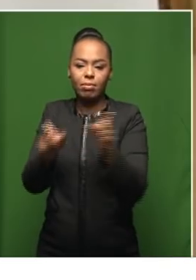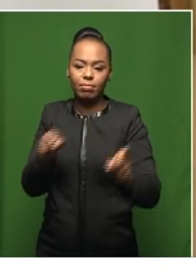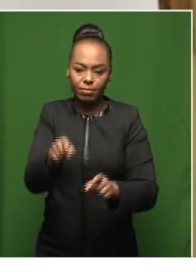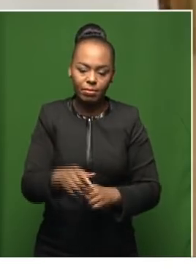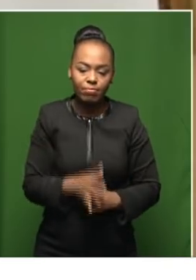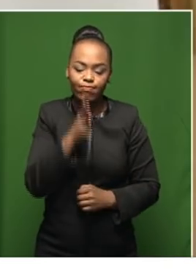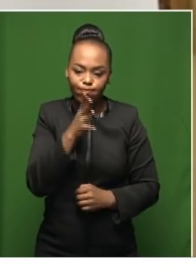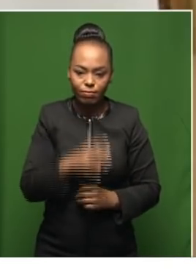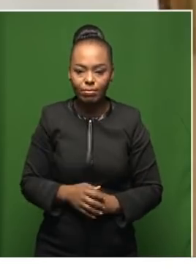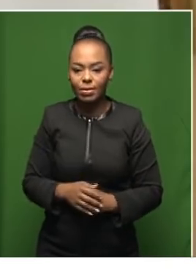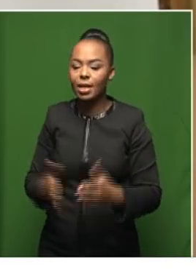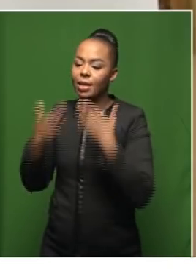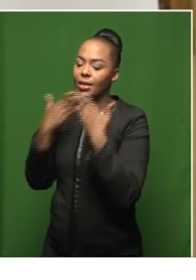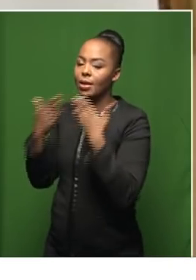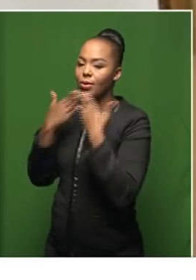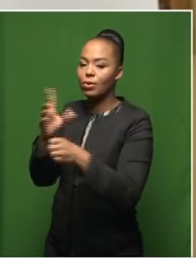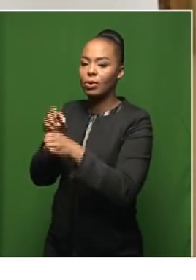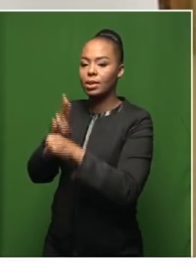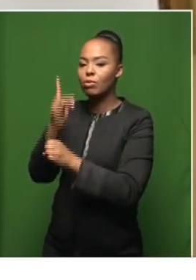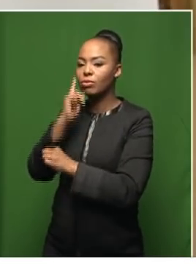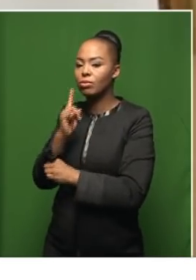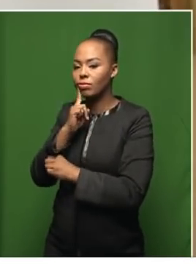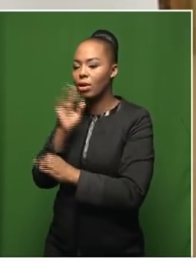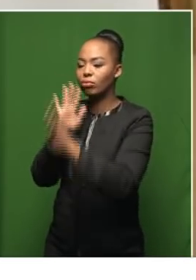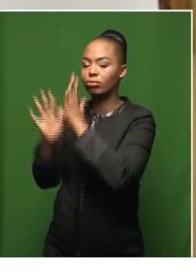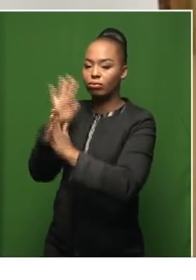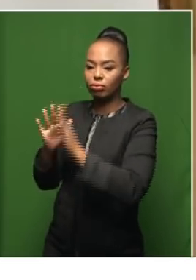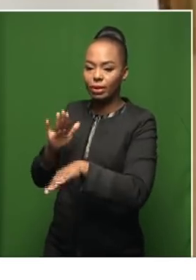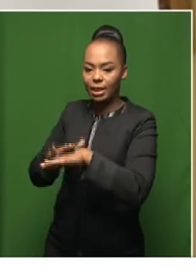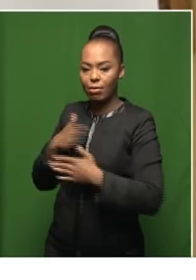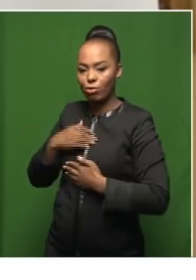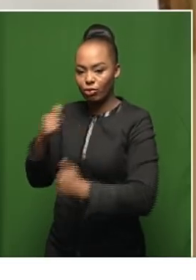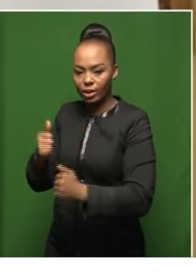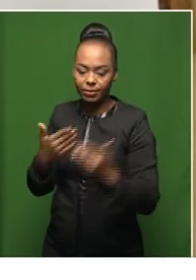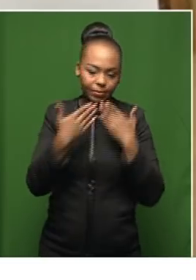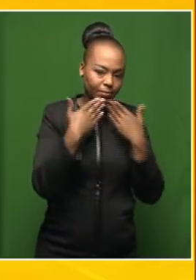Zweli Mkhize, great chatting to you. Thank you so much for your update. We do appreciate your time. Thank you very much.